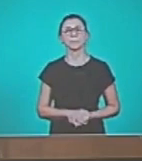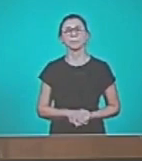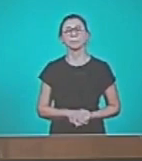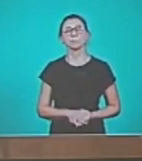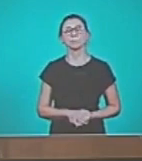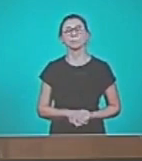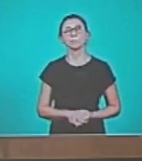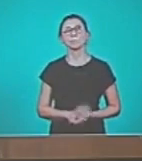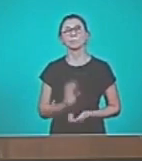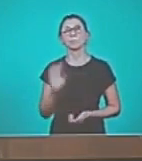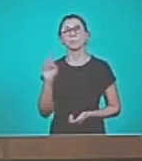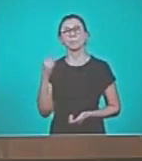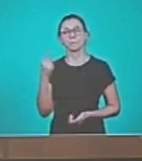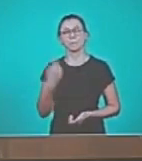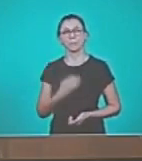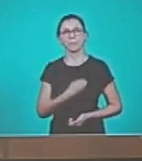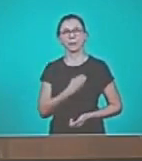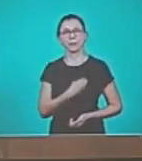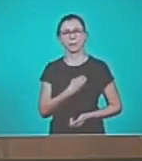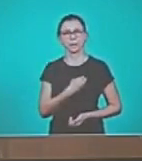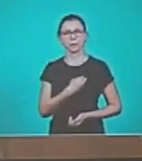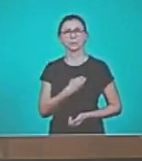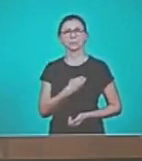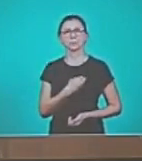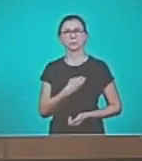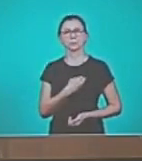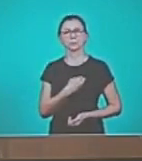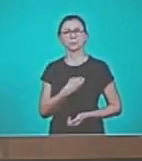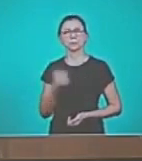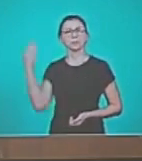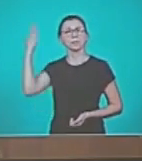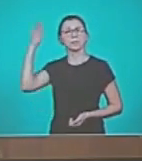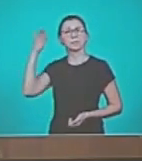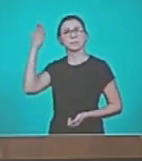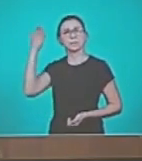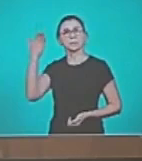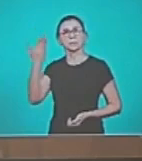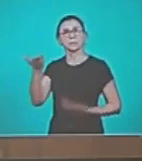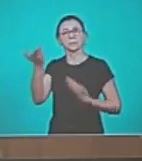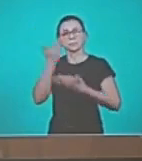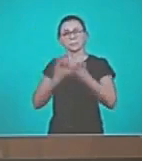naturally, we are living and feeding off of this word that comes